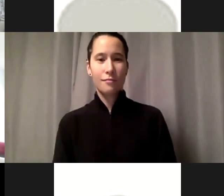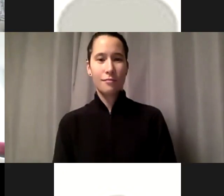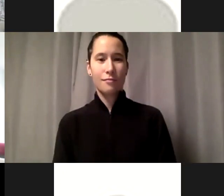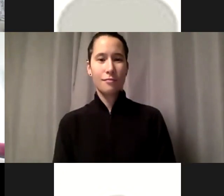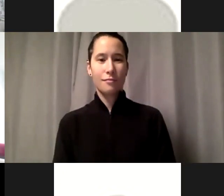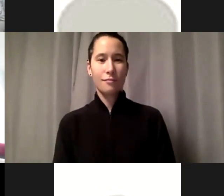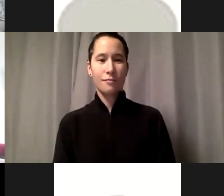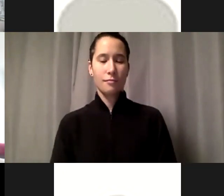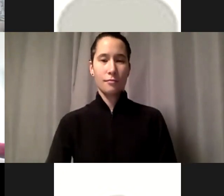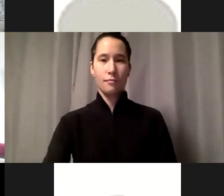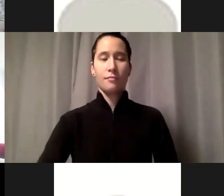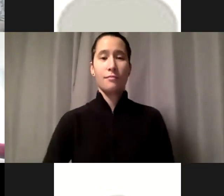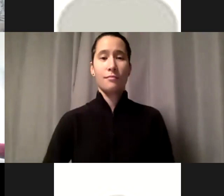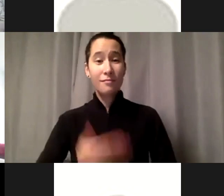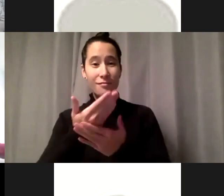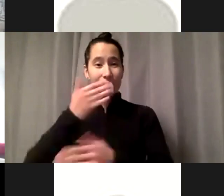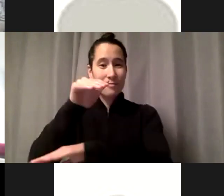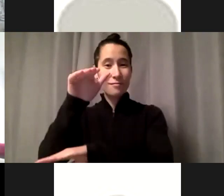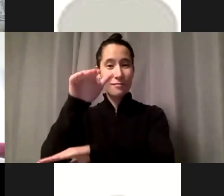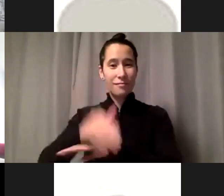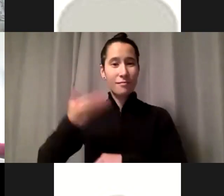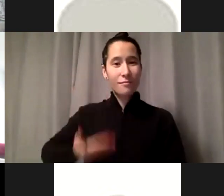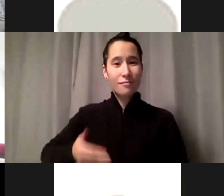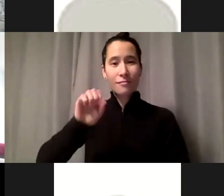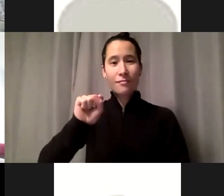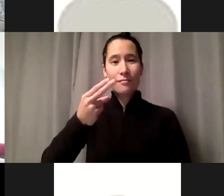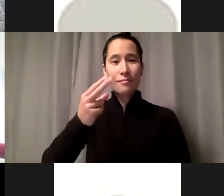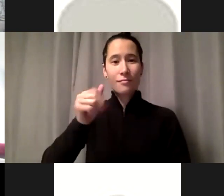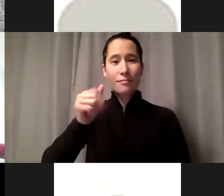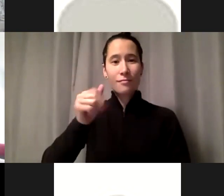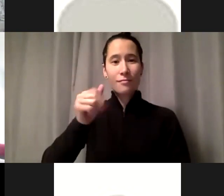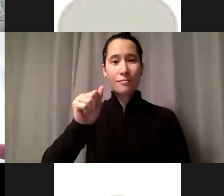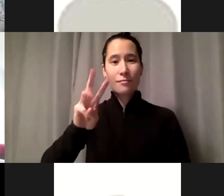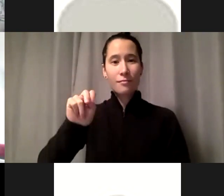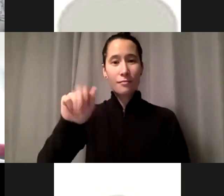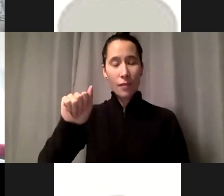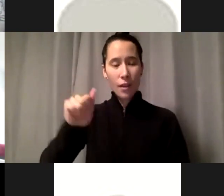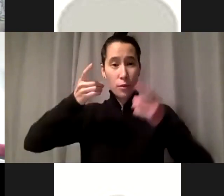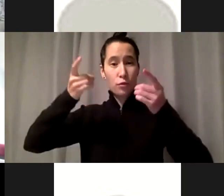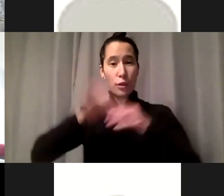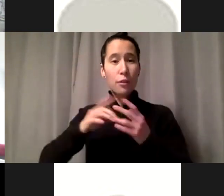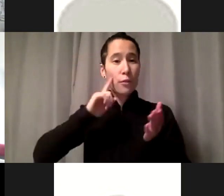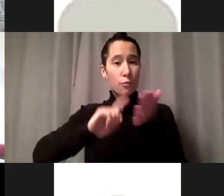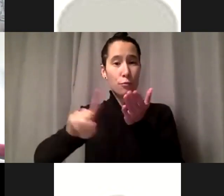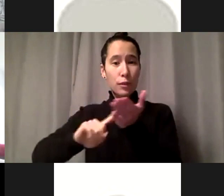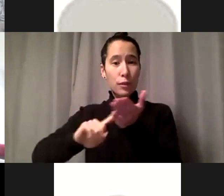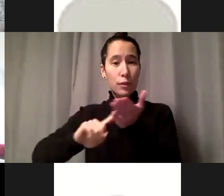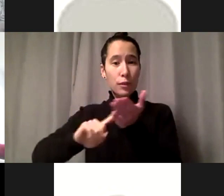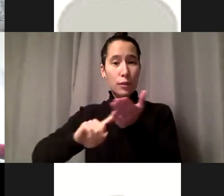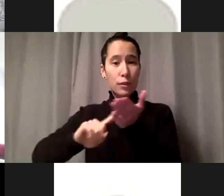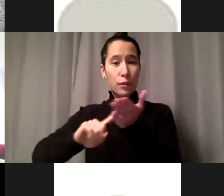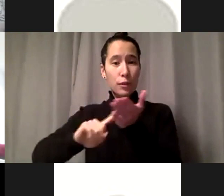Good afternoon, everyone. My name is Shauna Lawson. I'm the Director of Research and Social Innovation here at VIA Sport. It's my absolute honor and